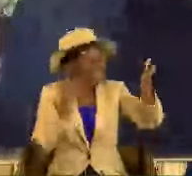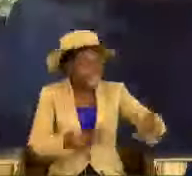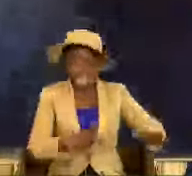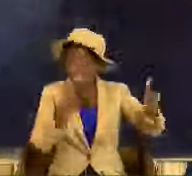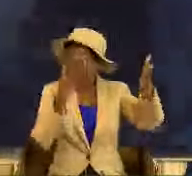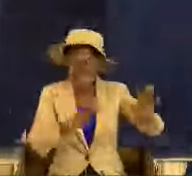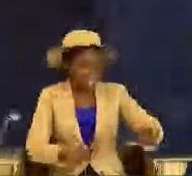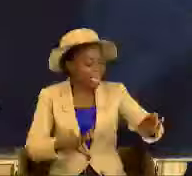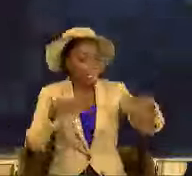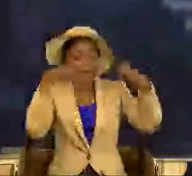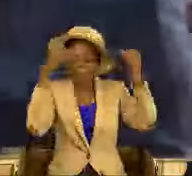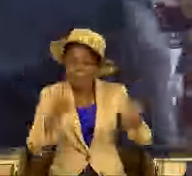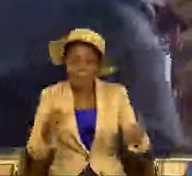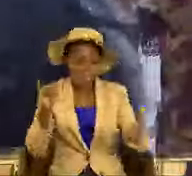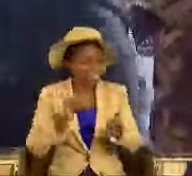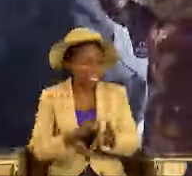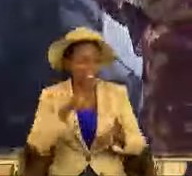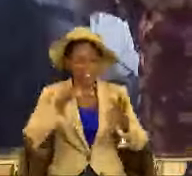in the name of